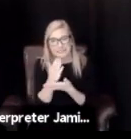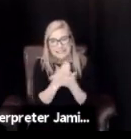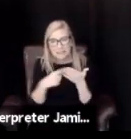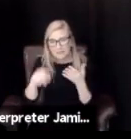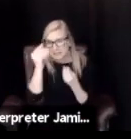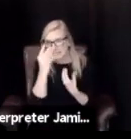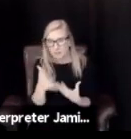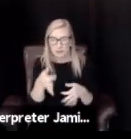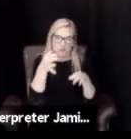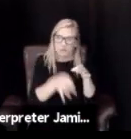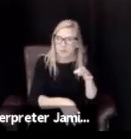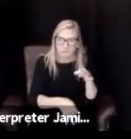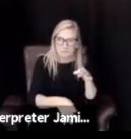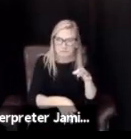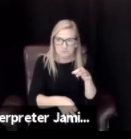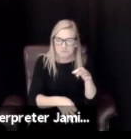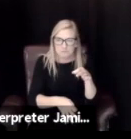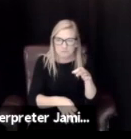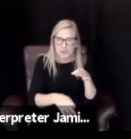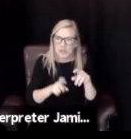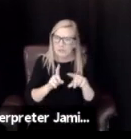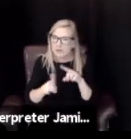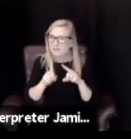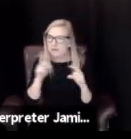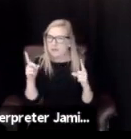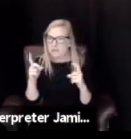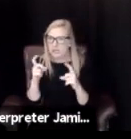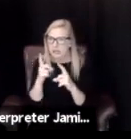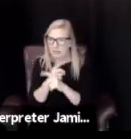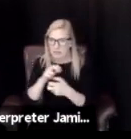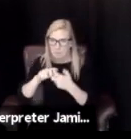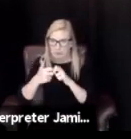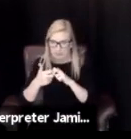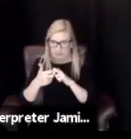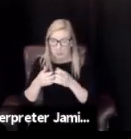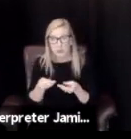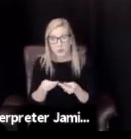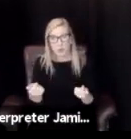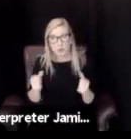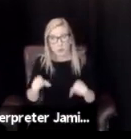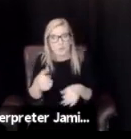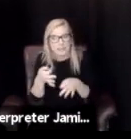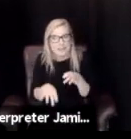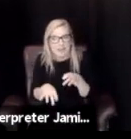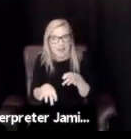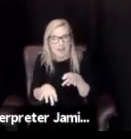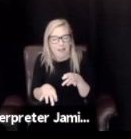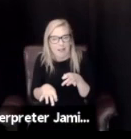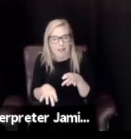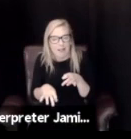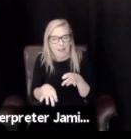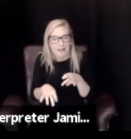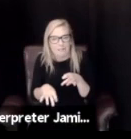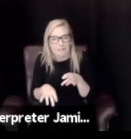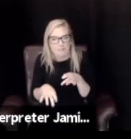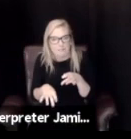very simple, but they have very complex problems. They're very simple.